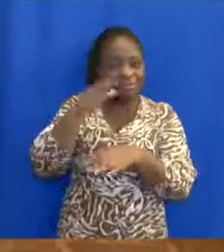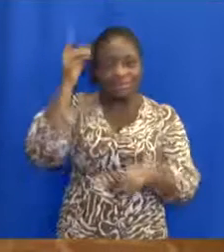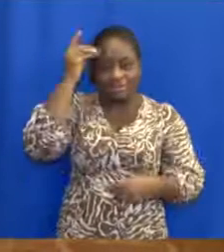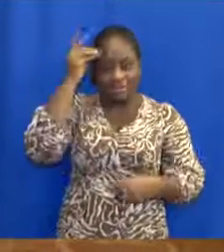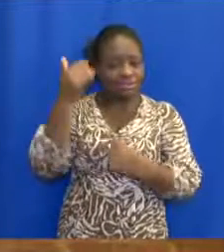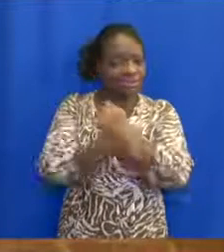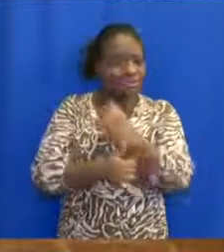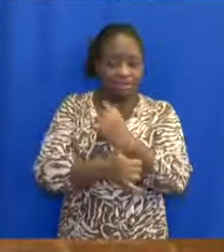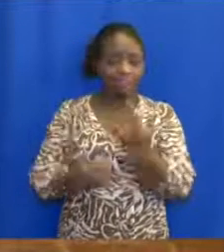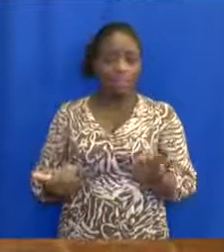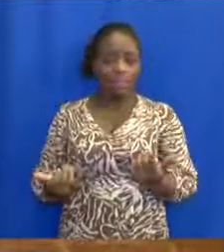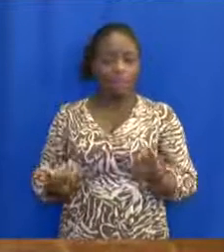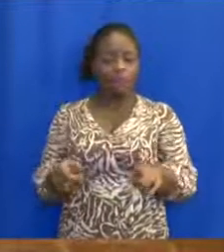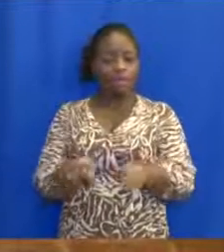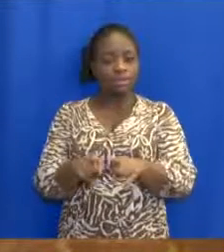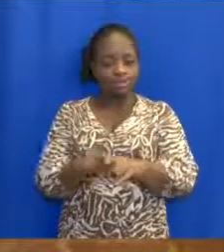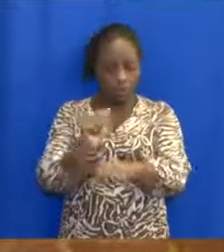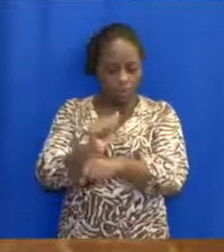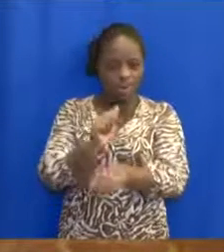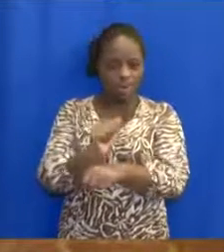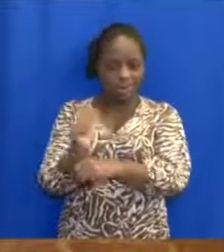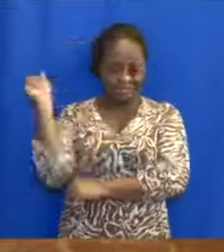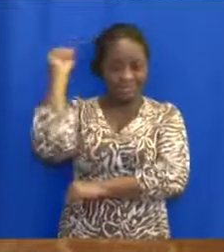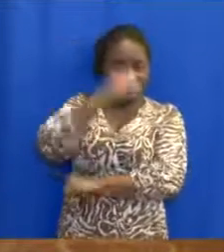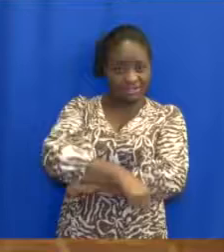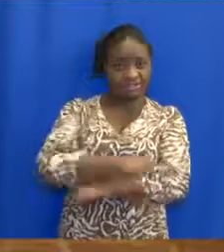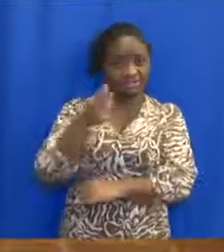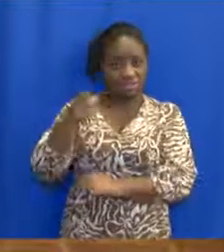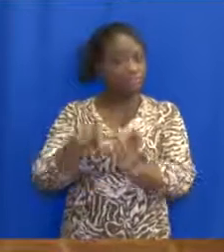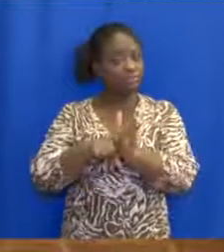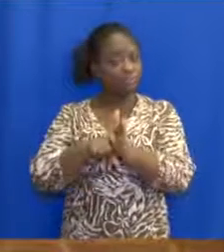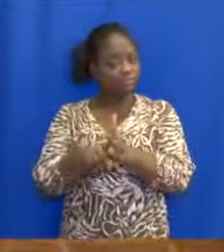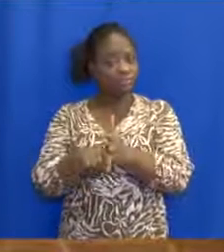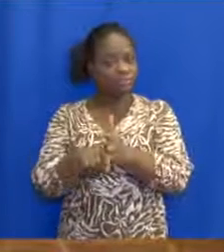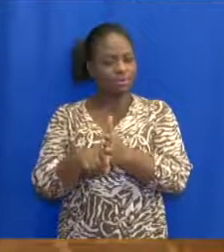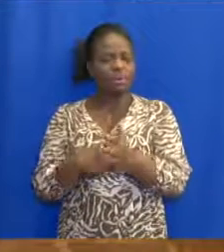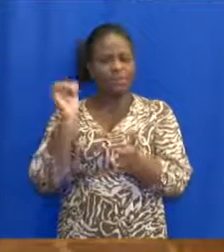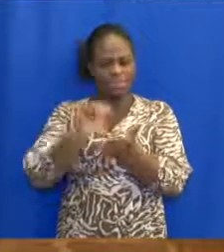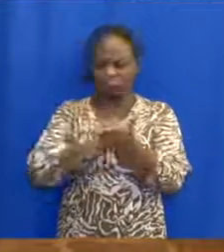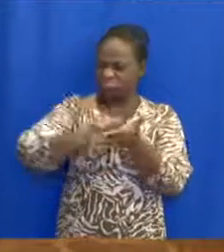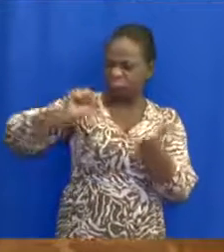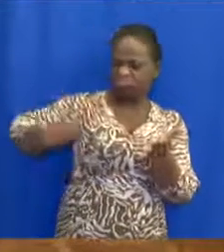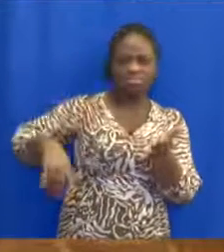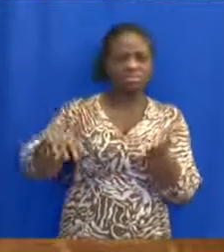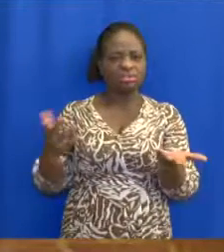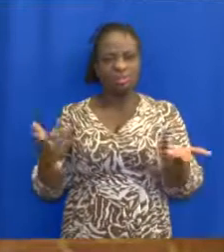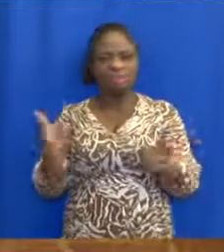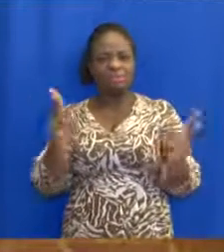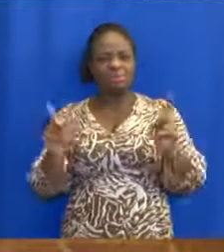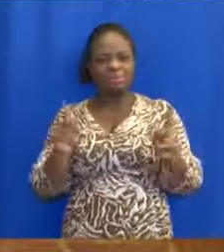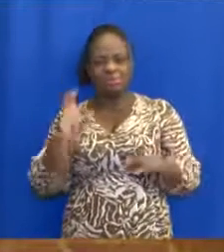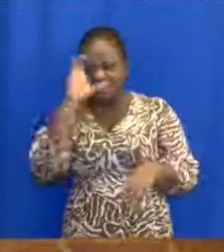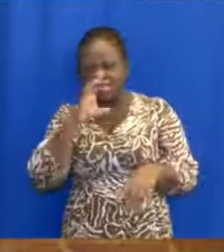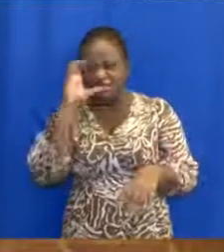country. As we work towards defeating this virus, we should reject completely those who